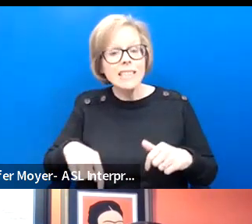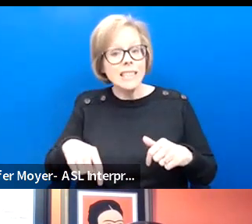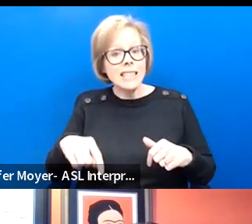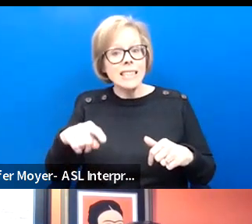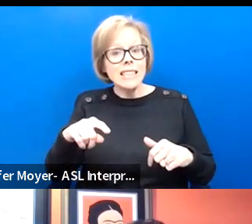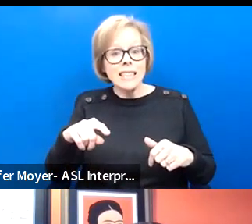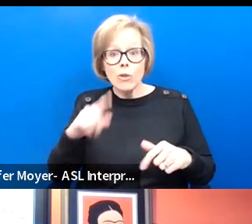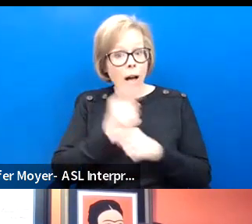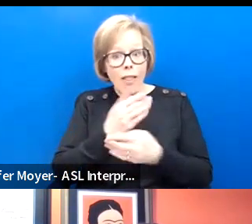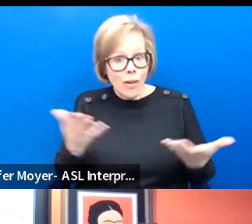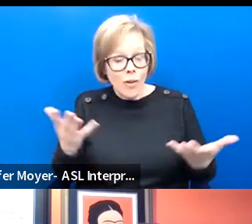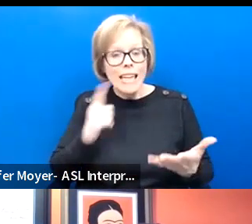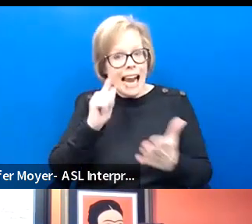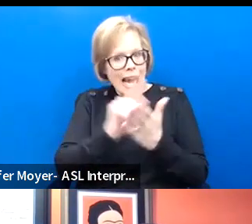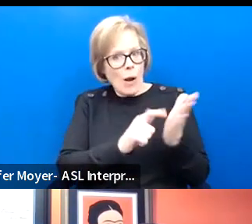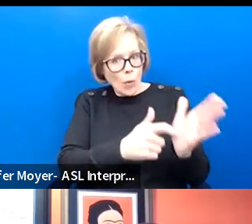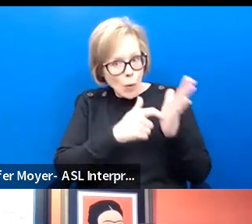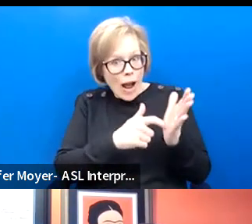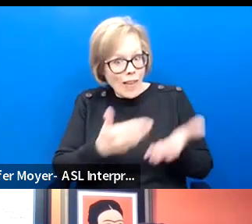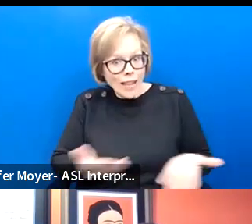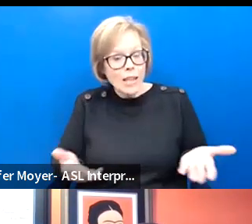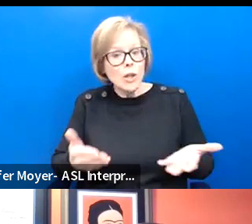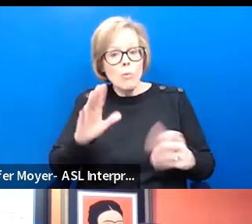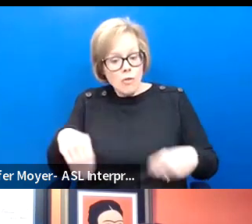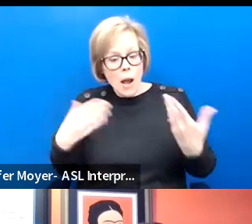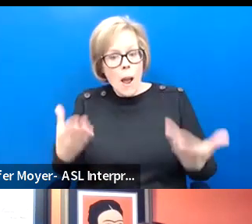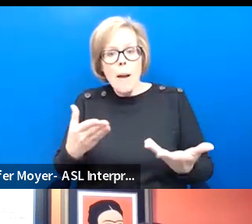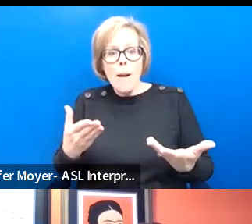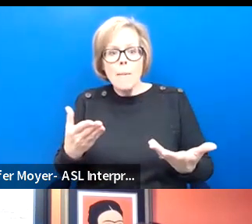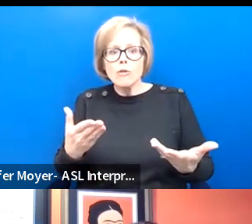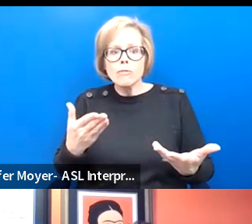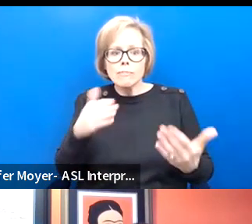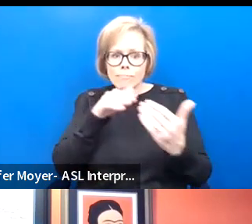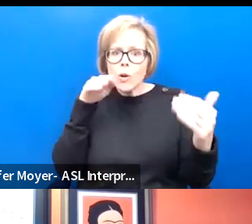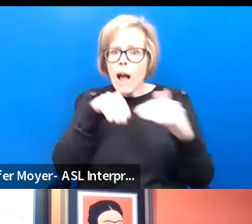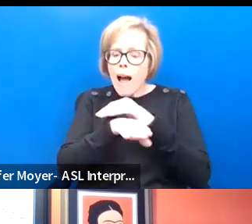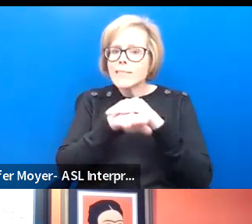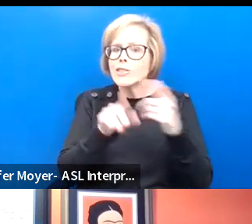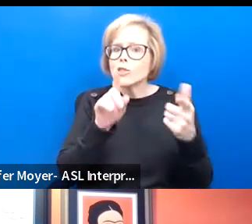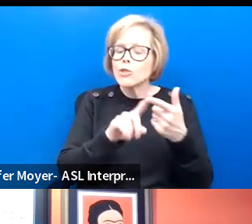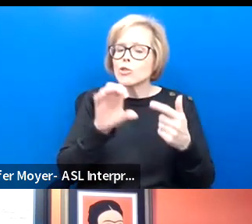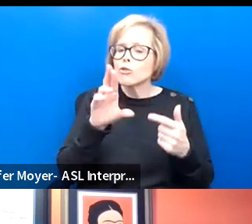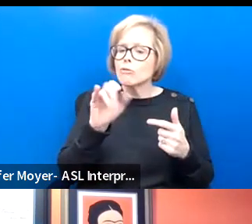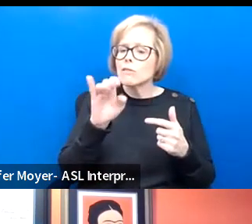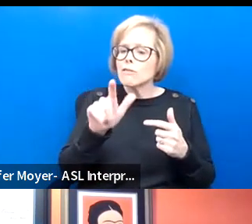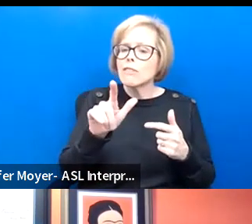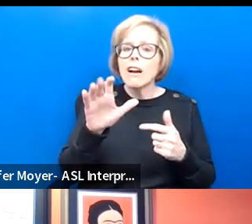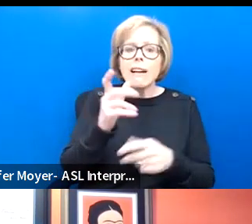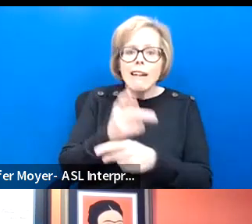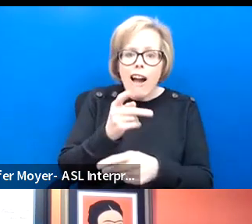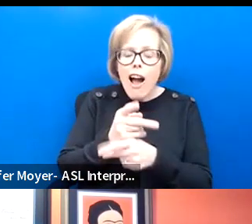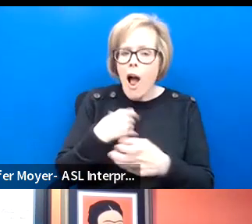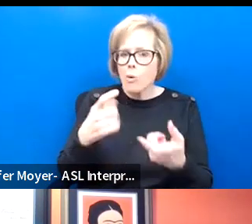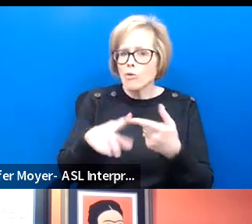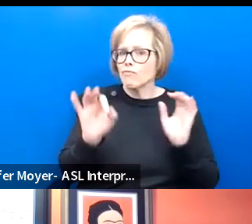required thing, which is providing meaningful access to such critical care. So I just wanted to add that. And I